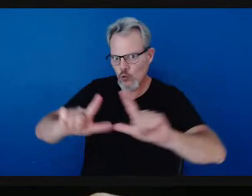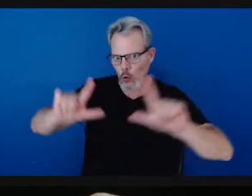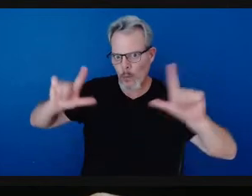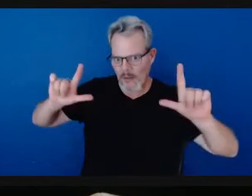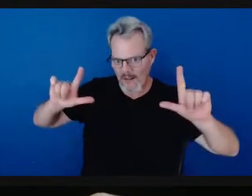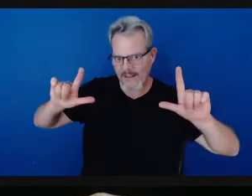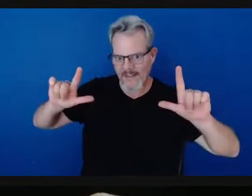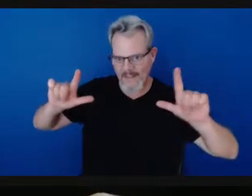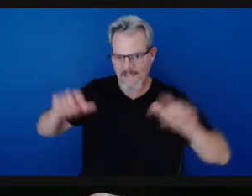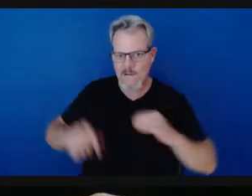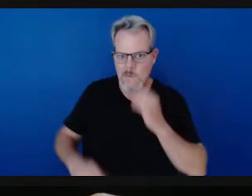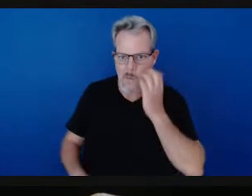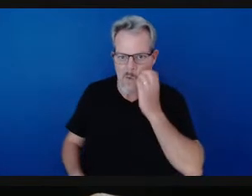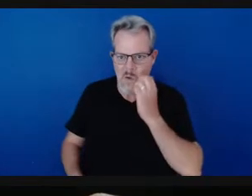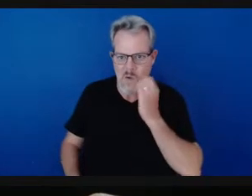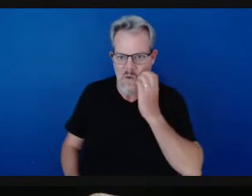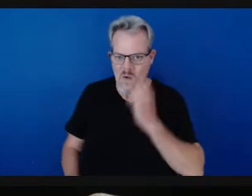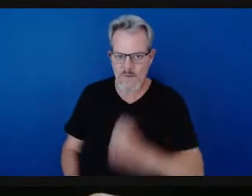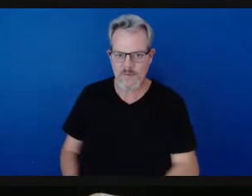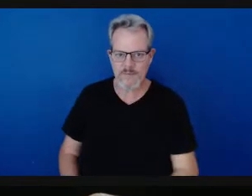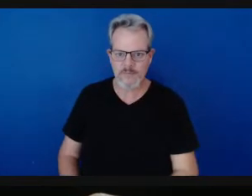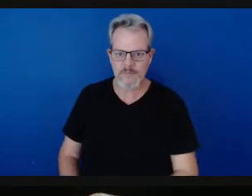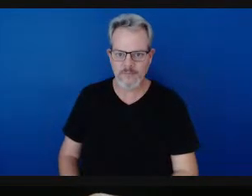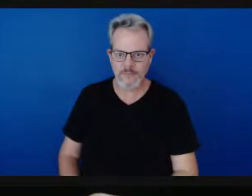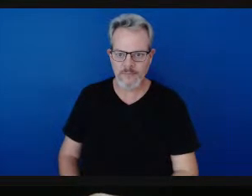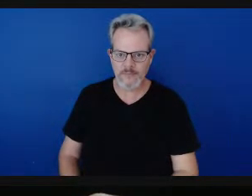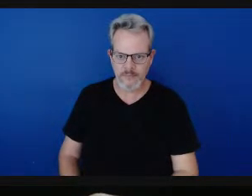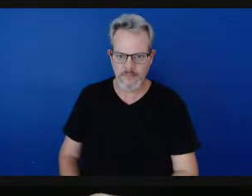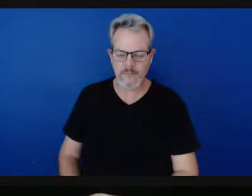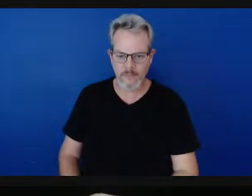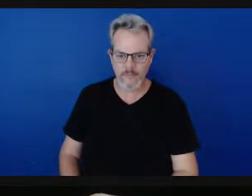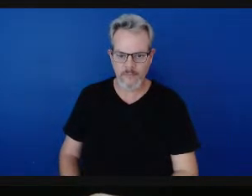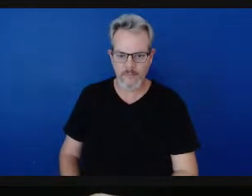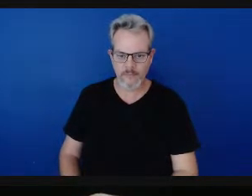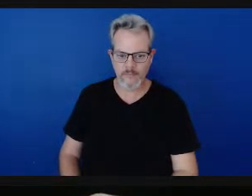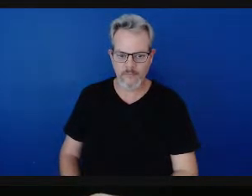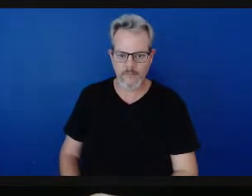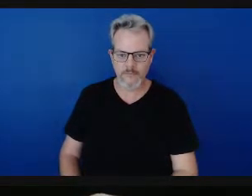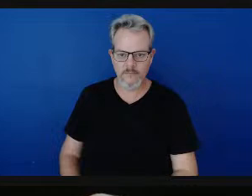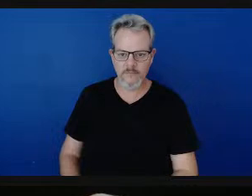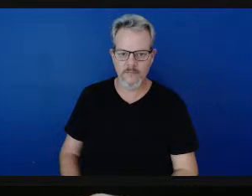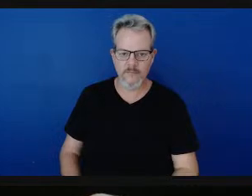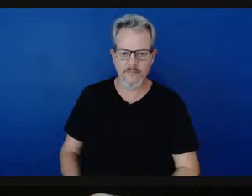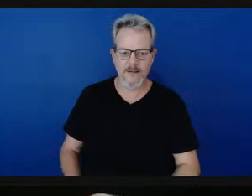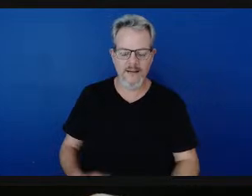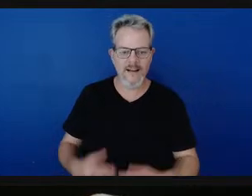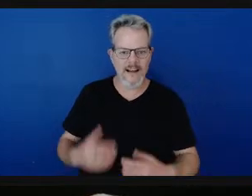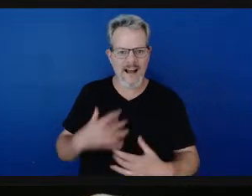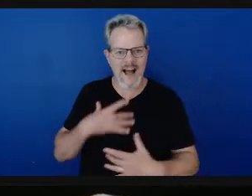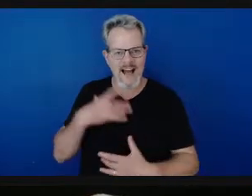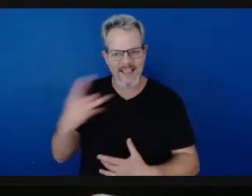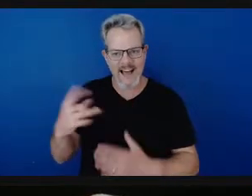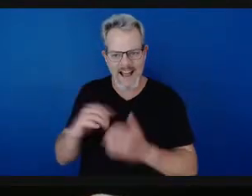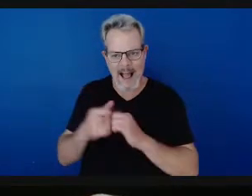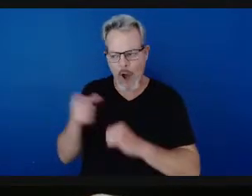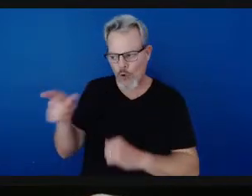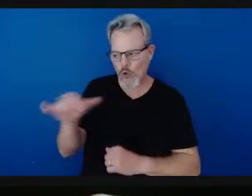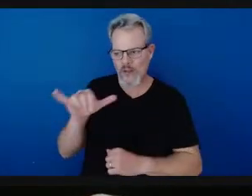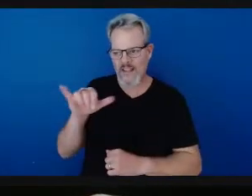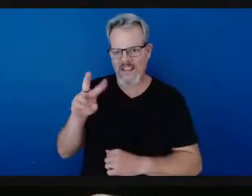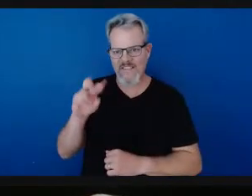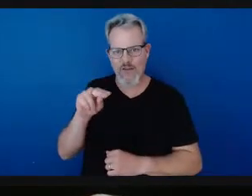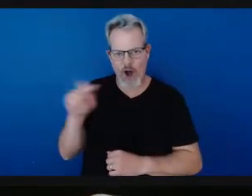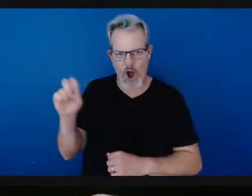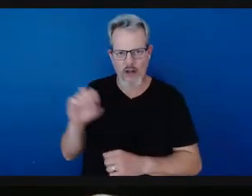the fountains. There you go. So that's from Yvonne. Now how everyone is contributing on our Tracker Facebook